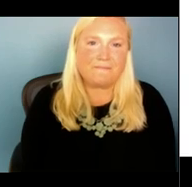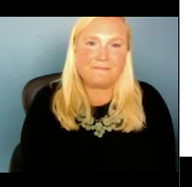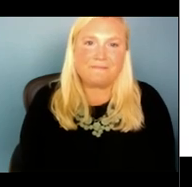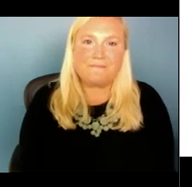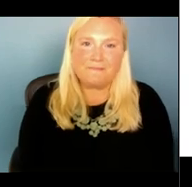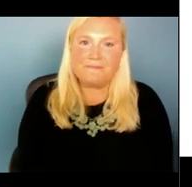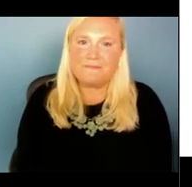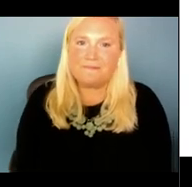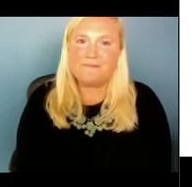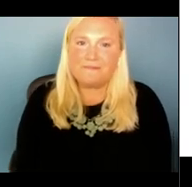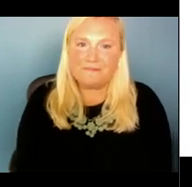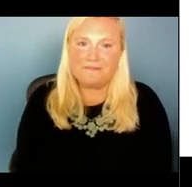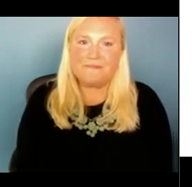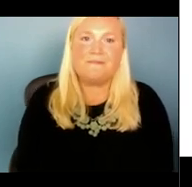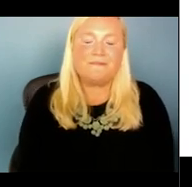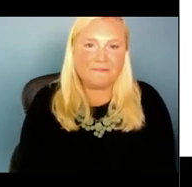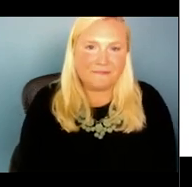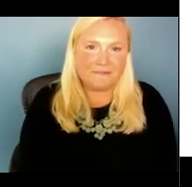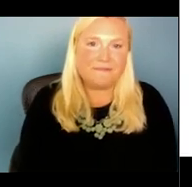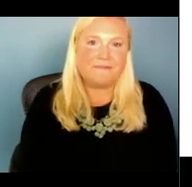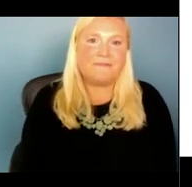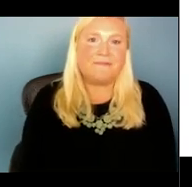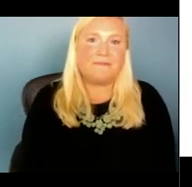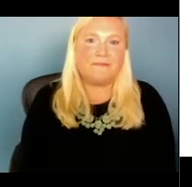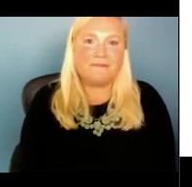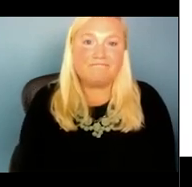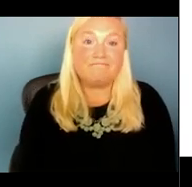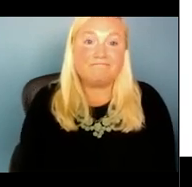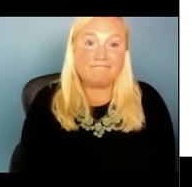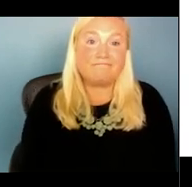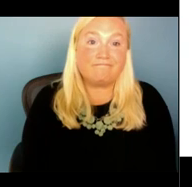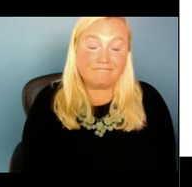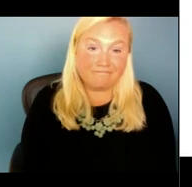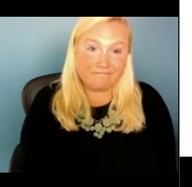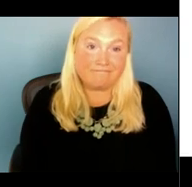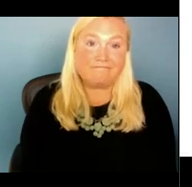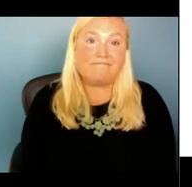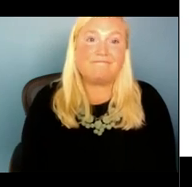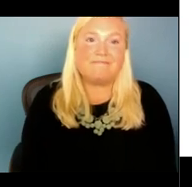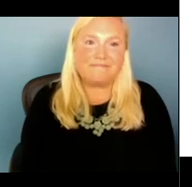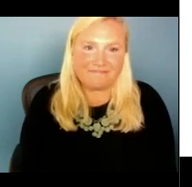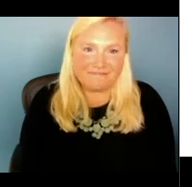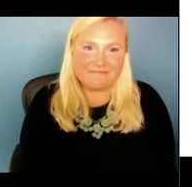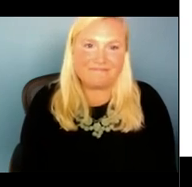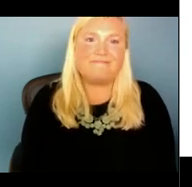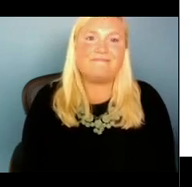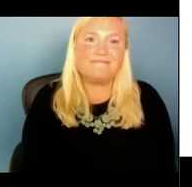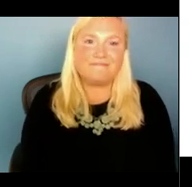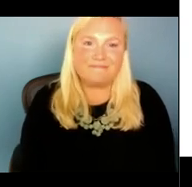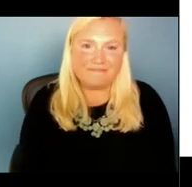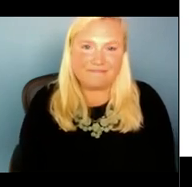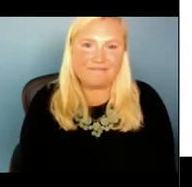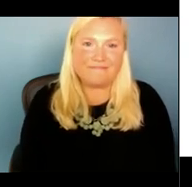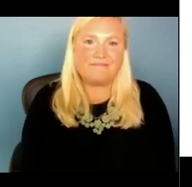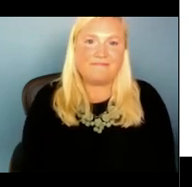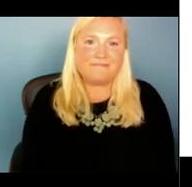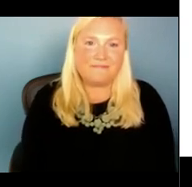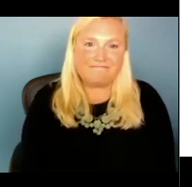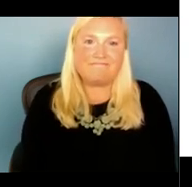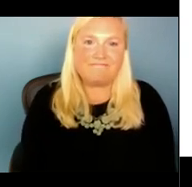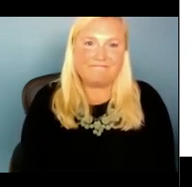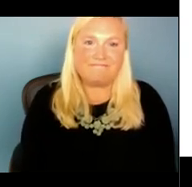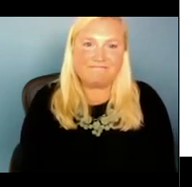stuttering is like for them. And you know what? They didn't say stuttering is repetitions, prolongations, and blocks. That's a